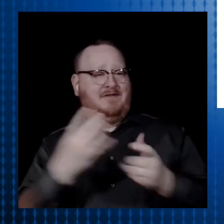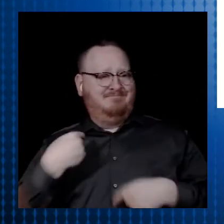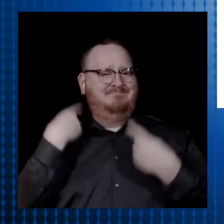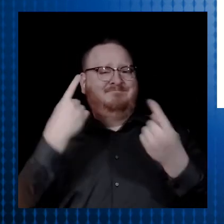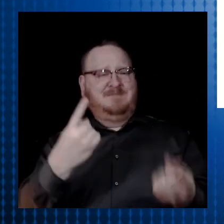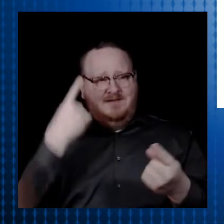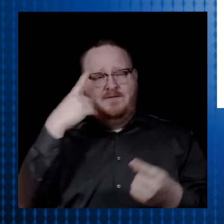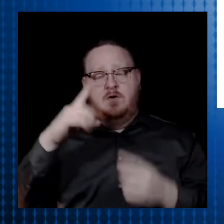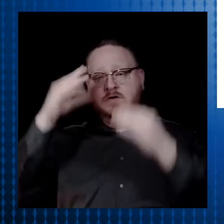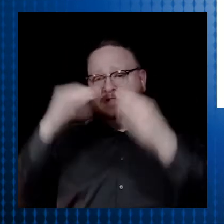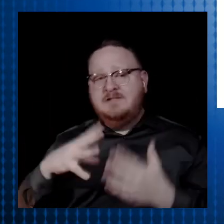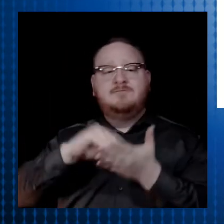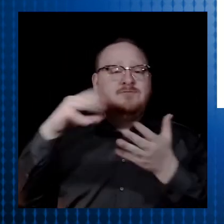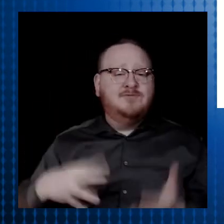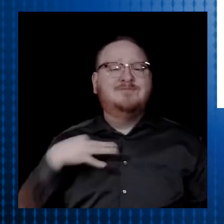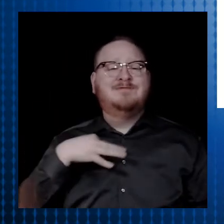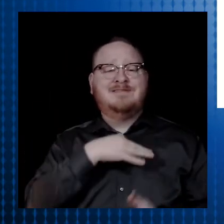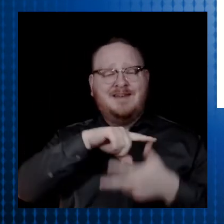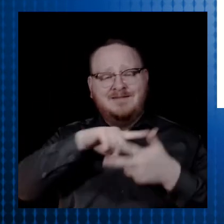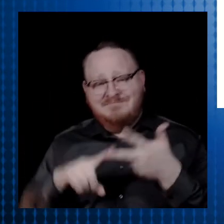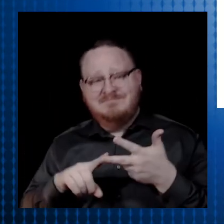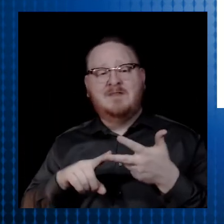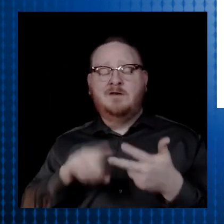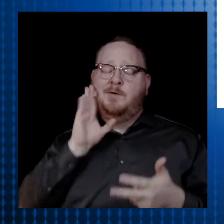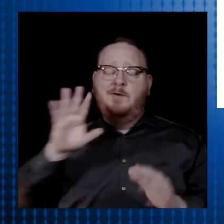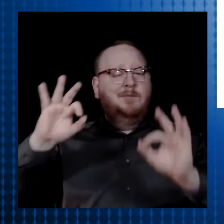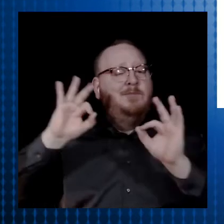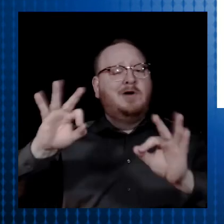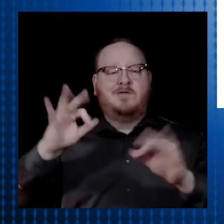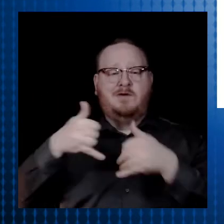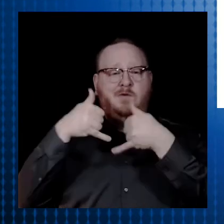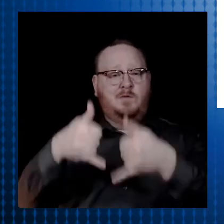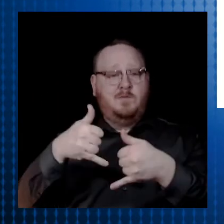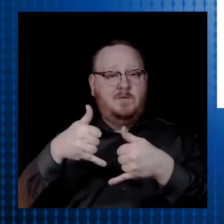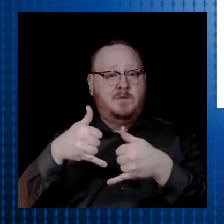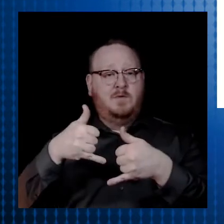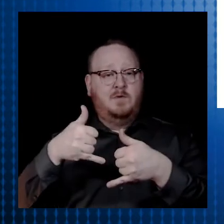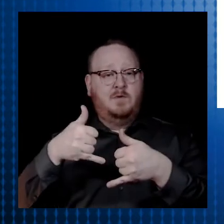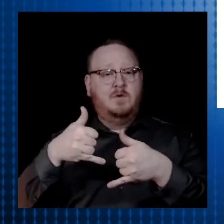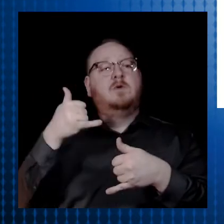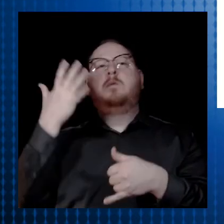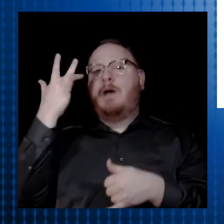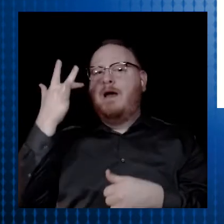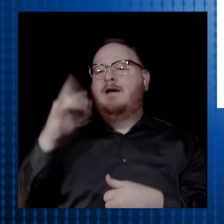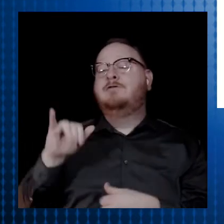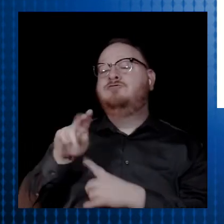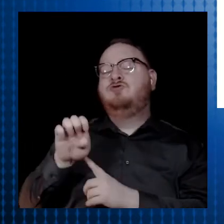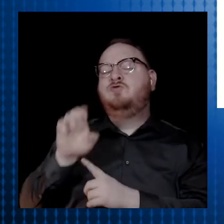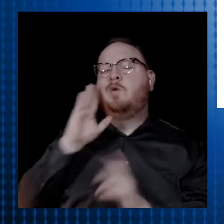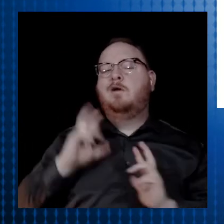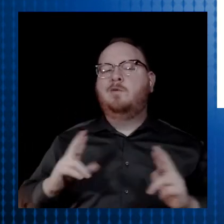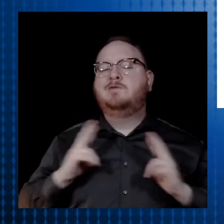staff. It will be a perfect award for her as she retires this June